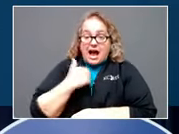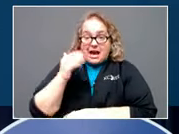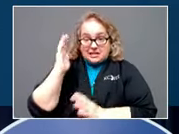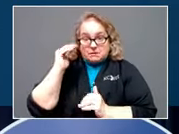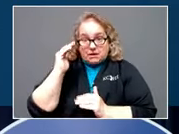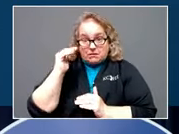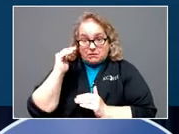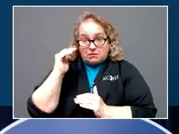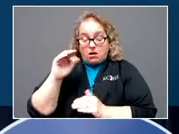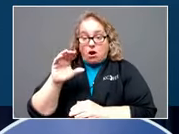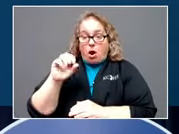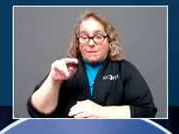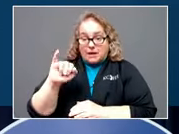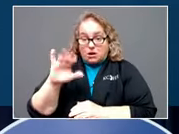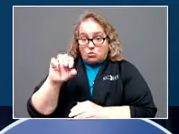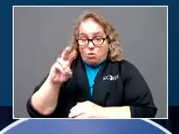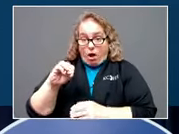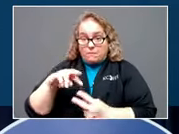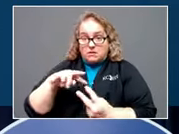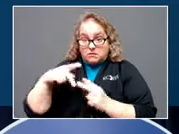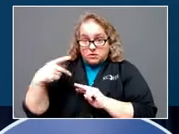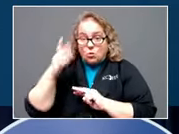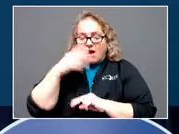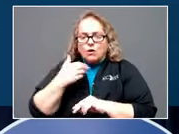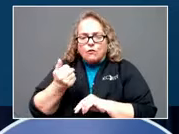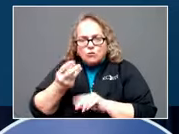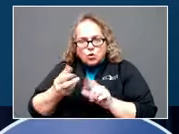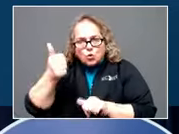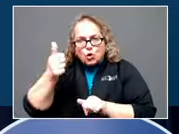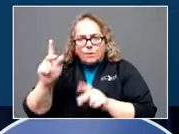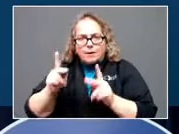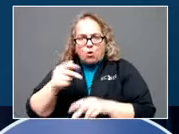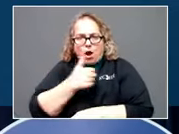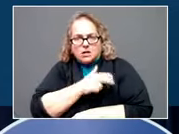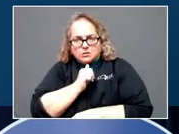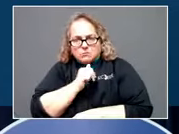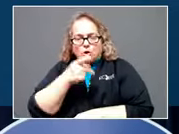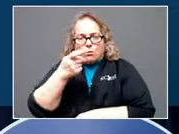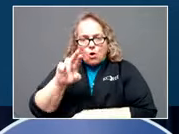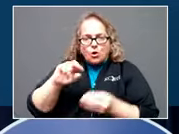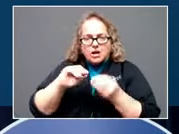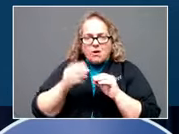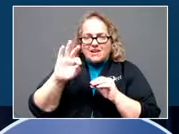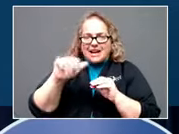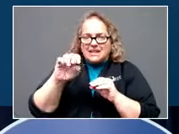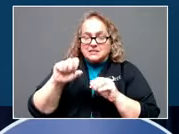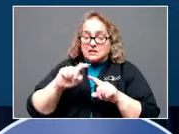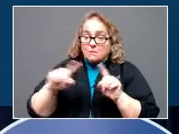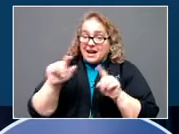have fewer people hospitalized per number of cases. But if there are 6, 8, 10 times as many